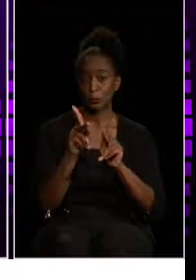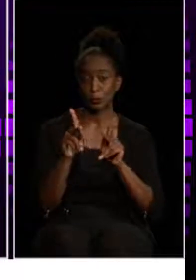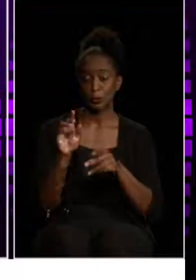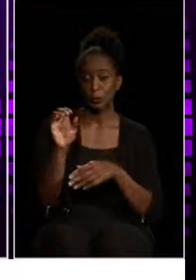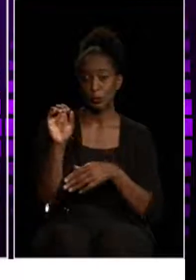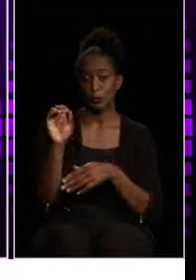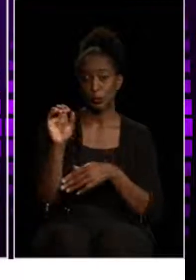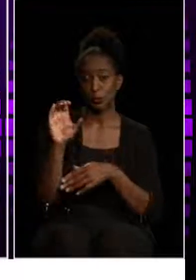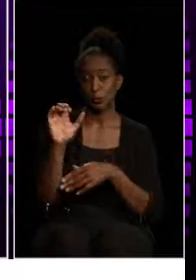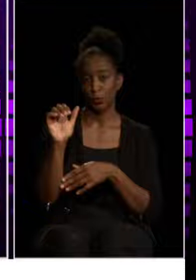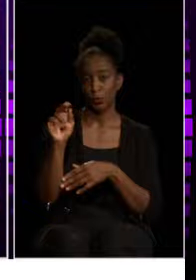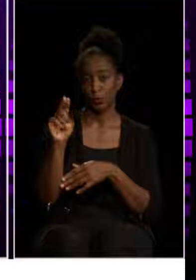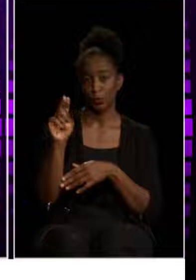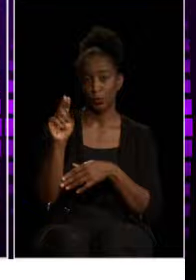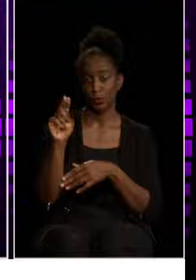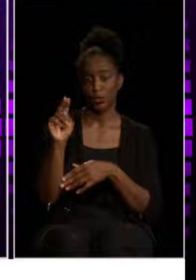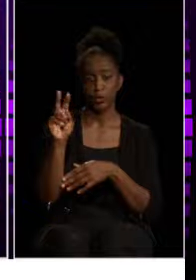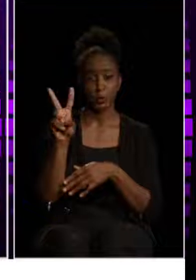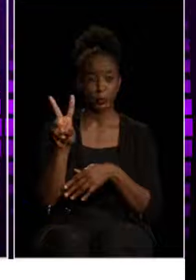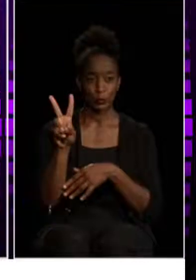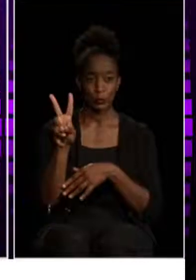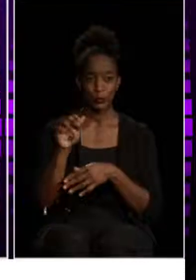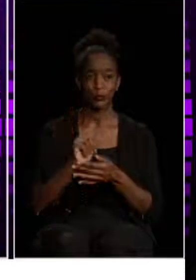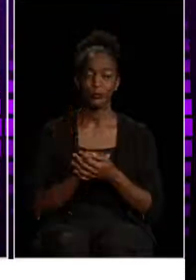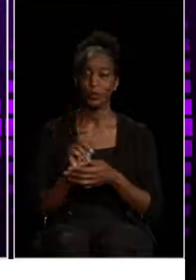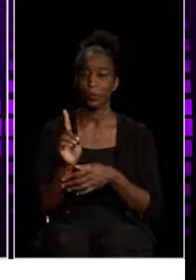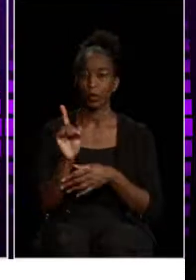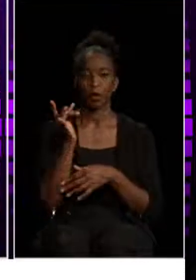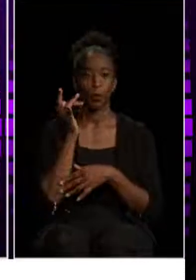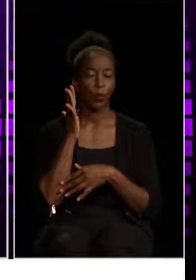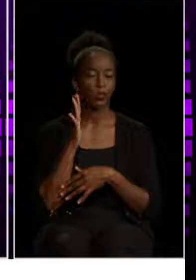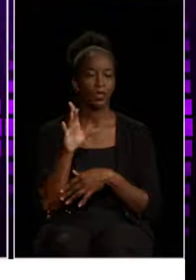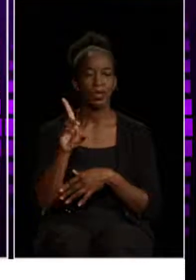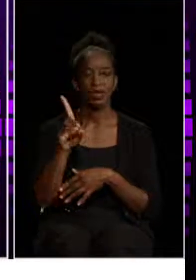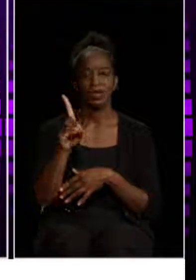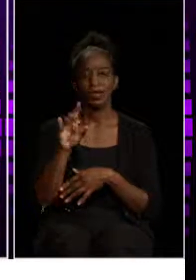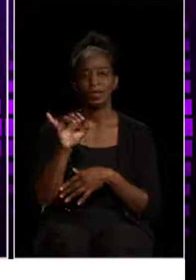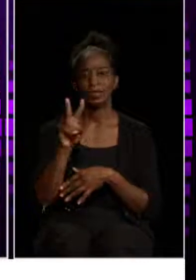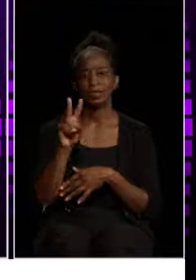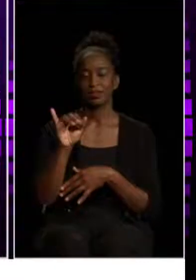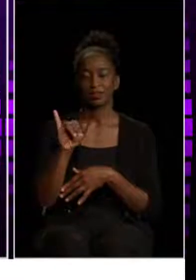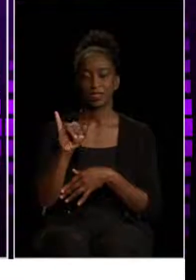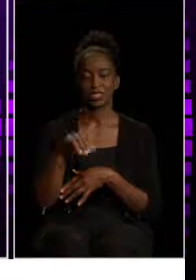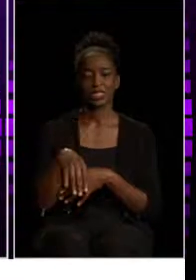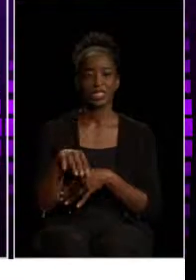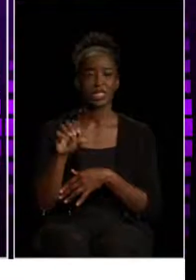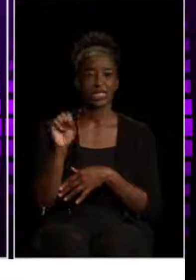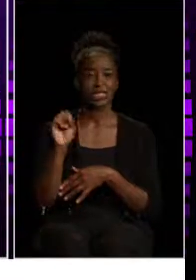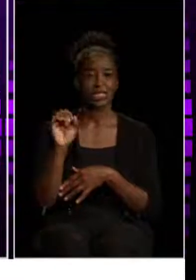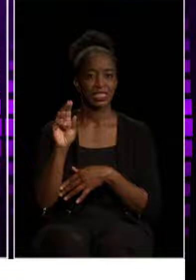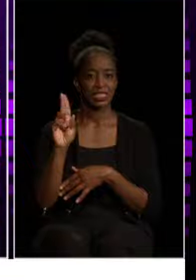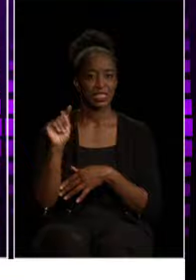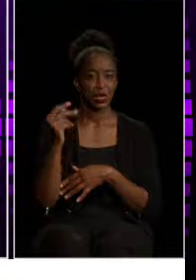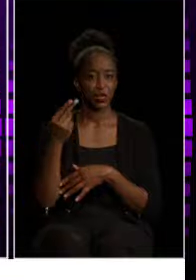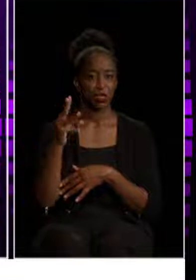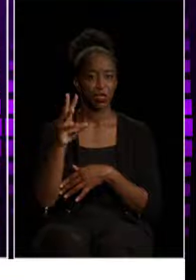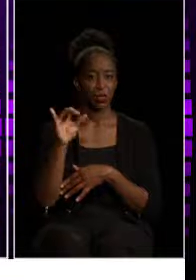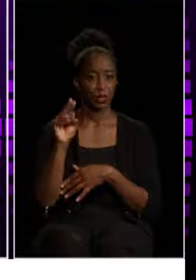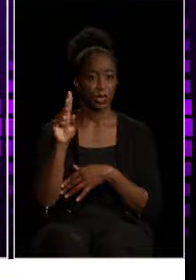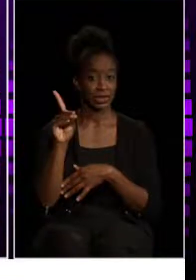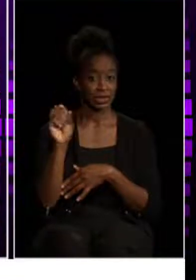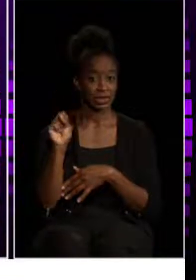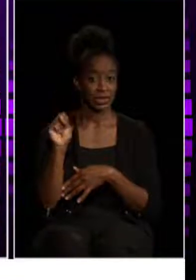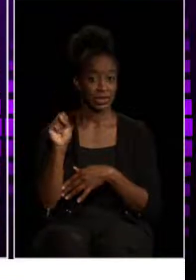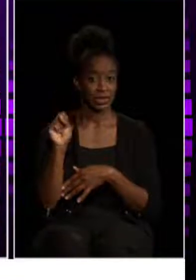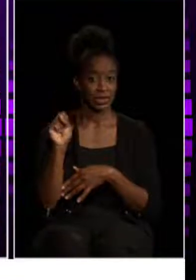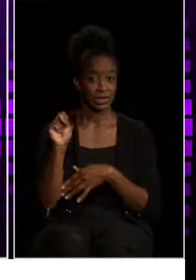is a beautiful resort on the south coast with a fantastic beach view, and the best part about it is that it's adjacent to St. Lawrence Gap. So you can